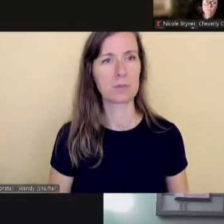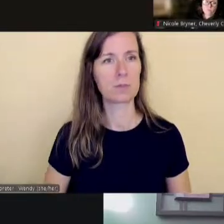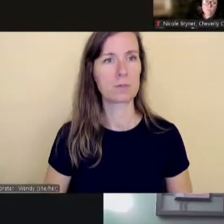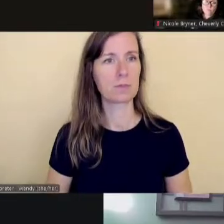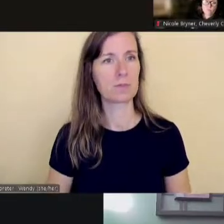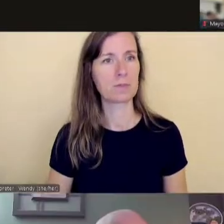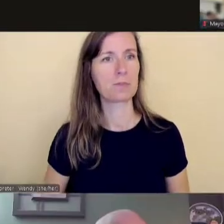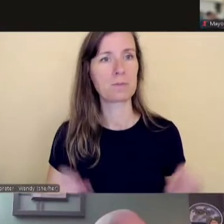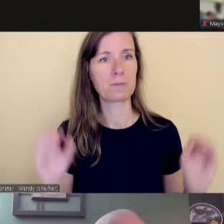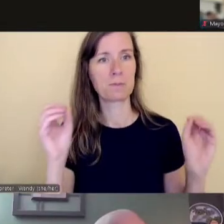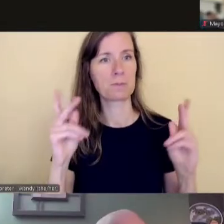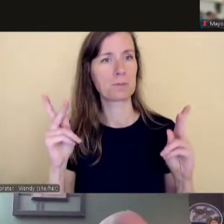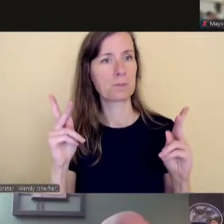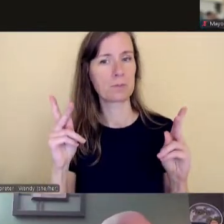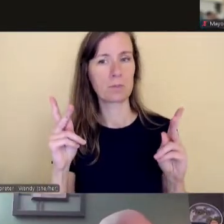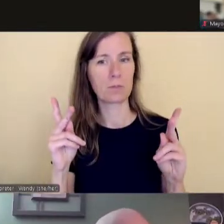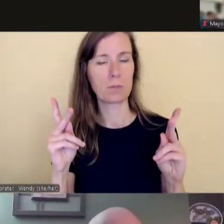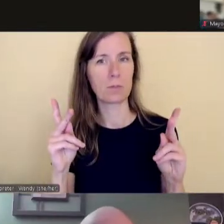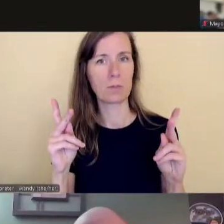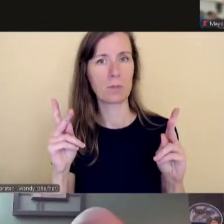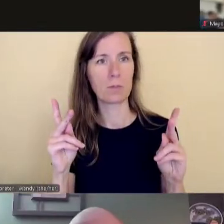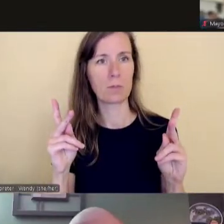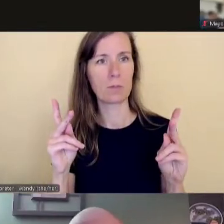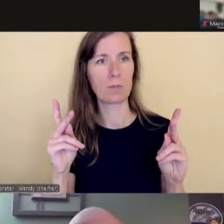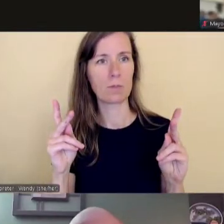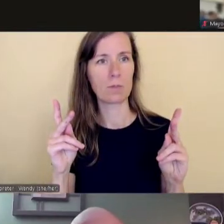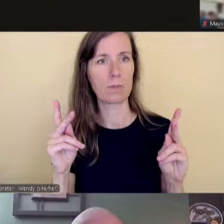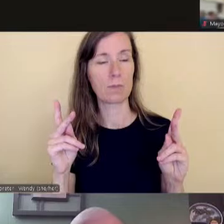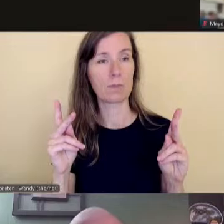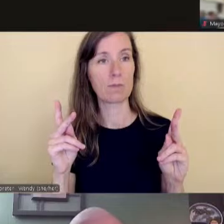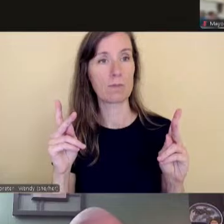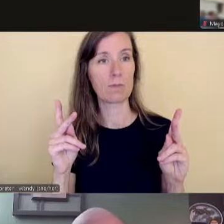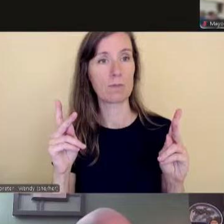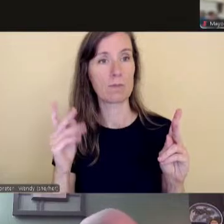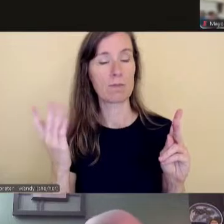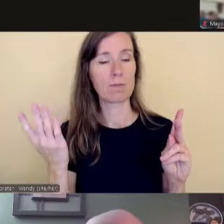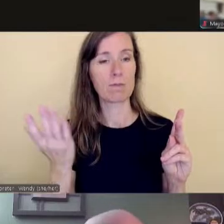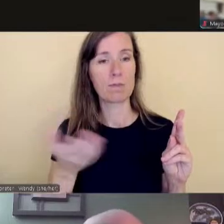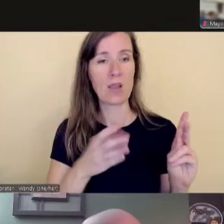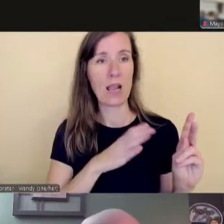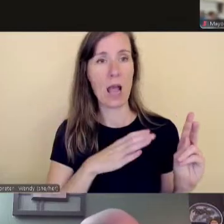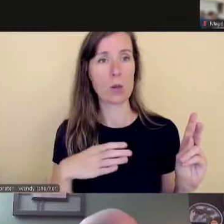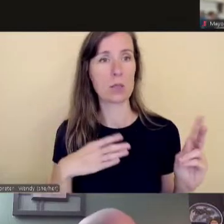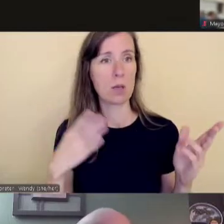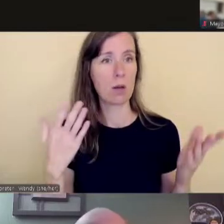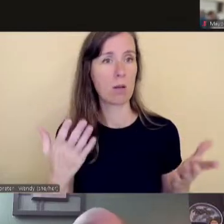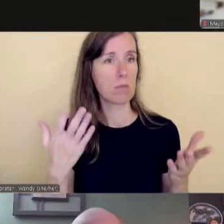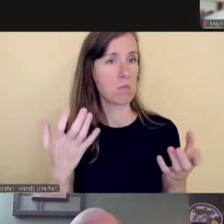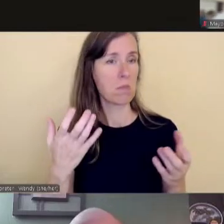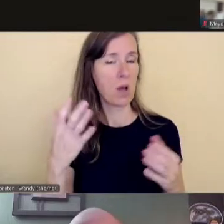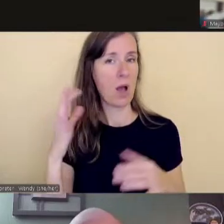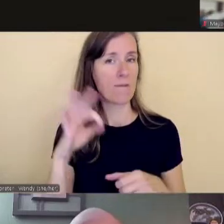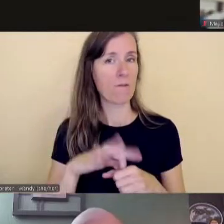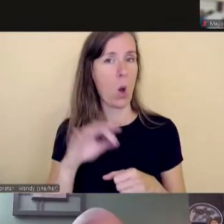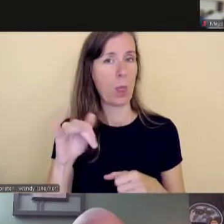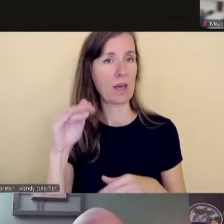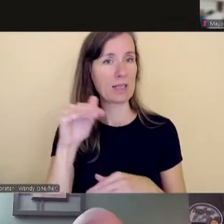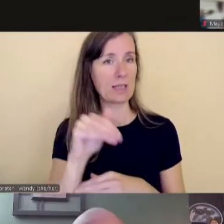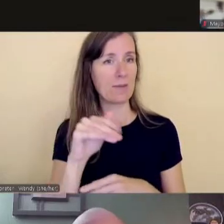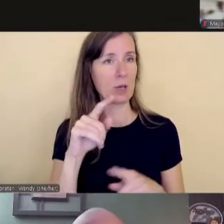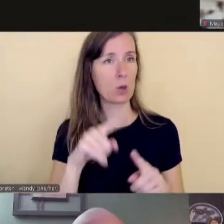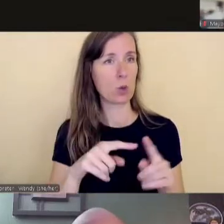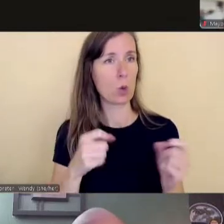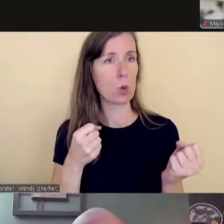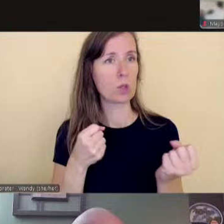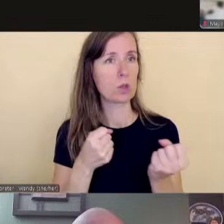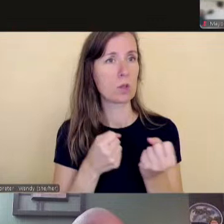Okay. Is there appetite on the council for a vote this evening to support